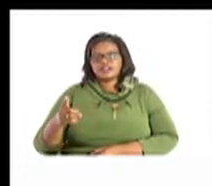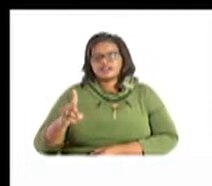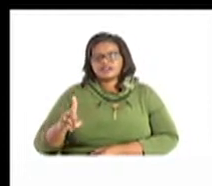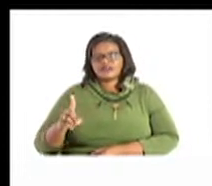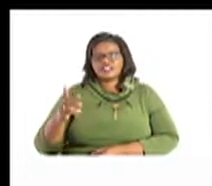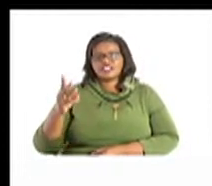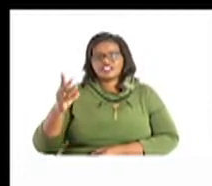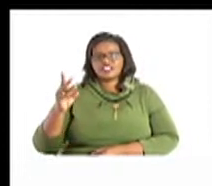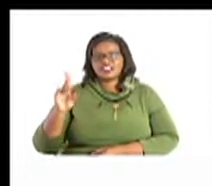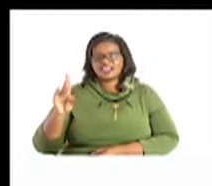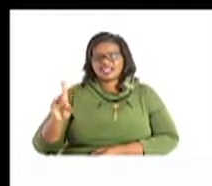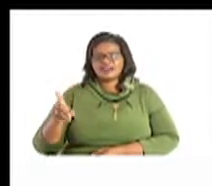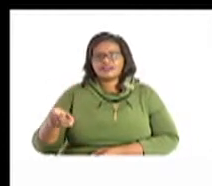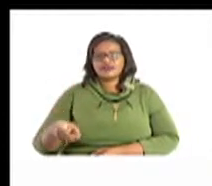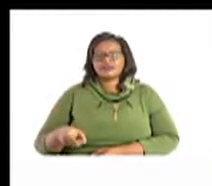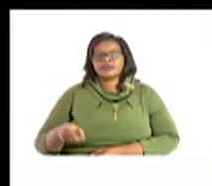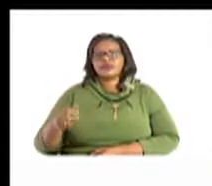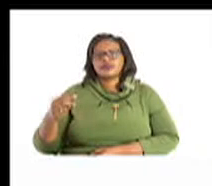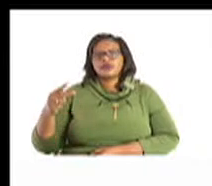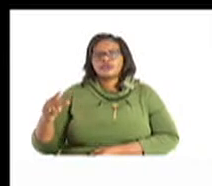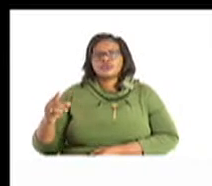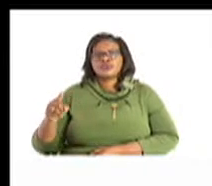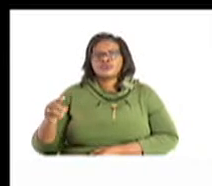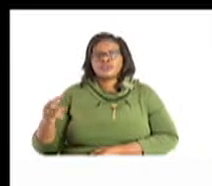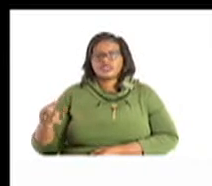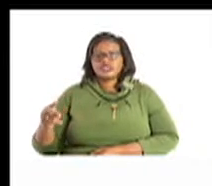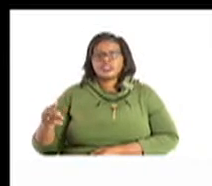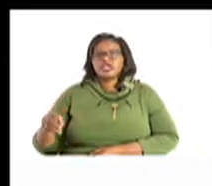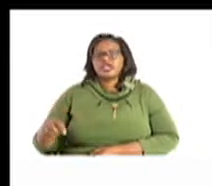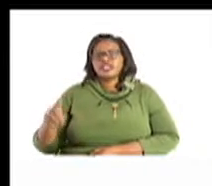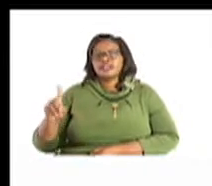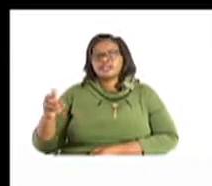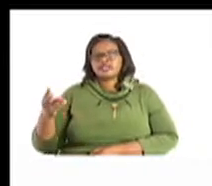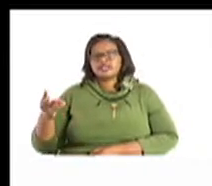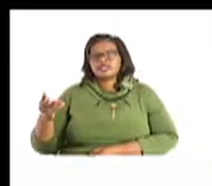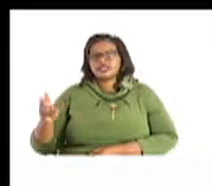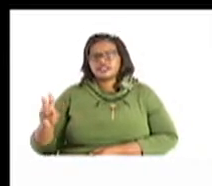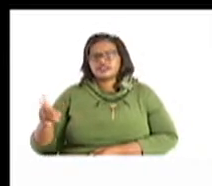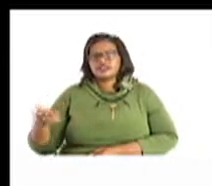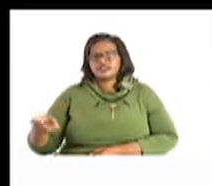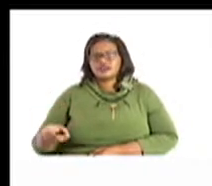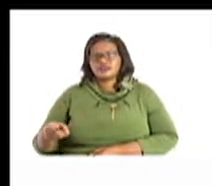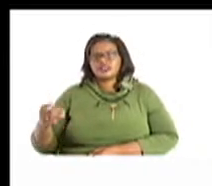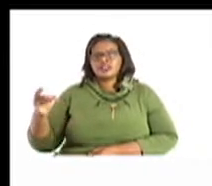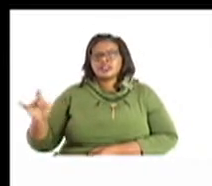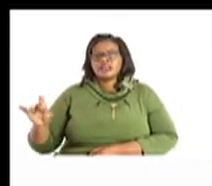17,213, 16,000, and